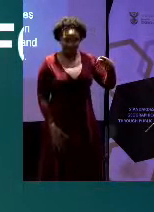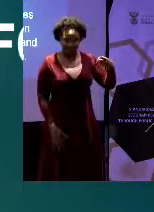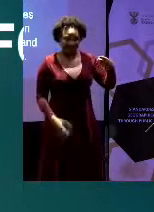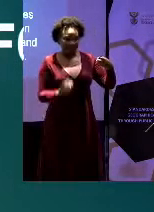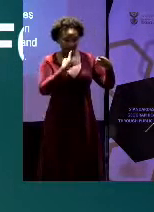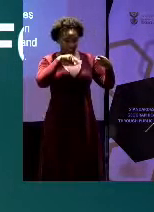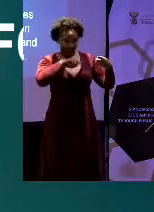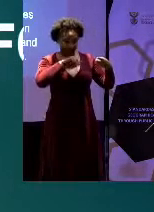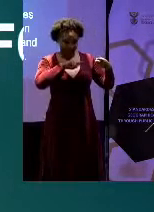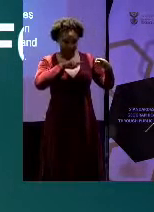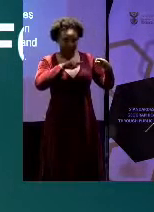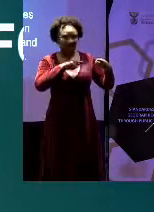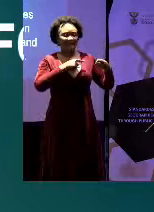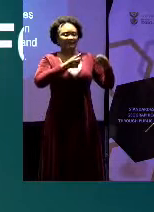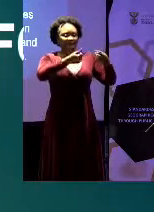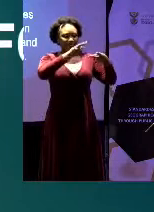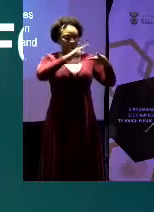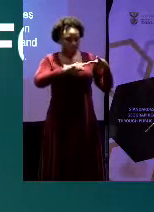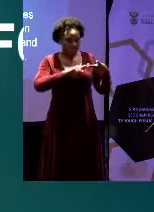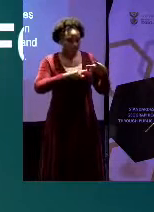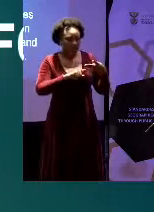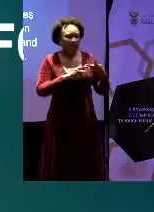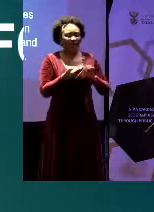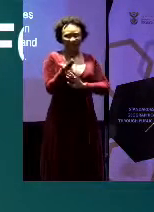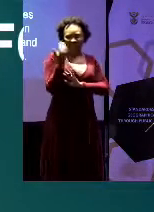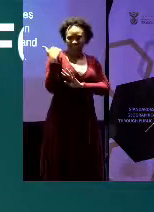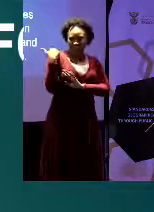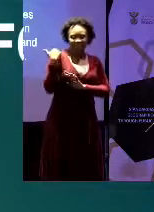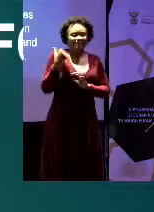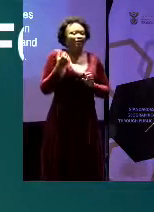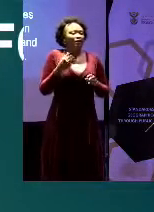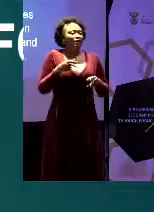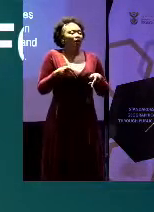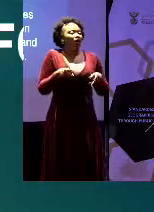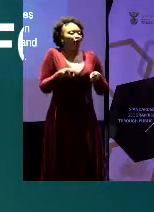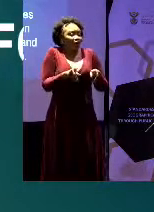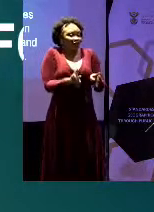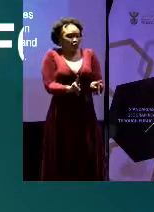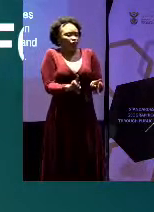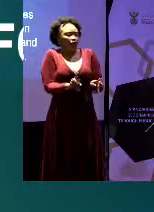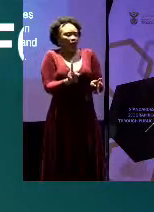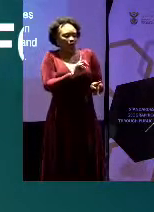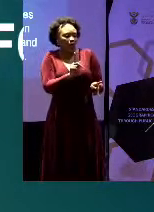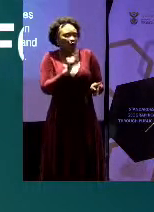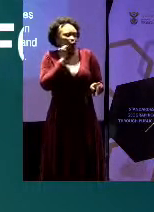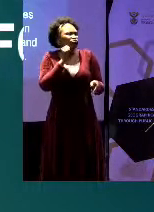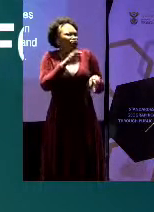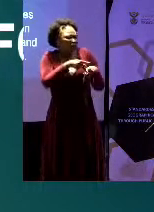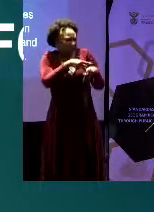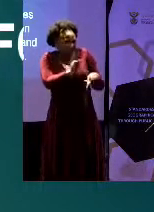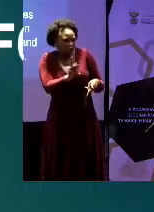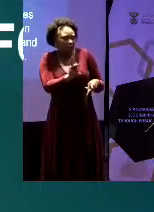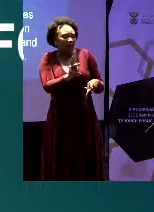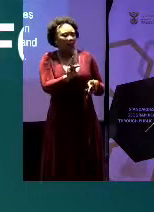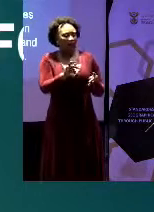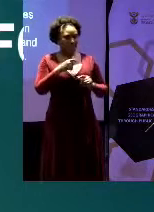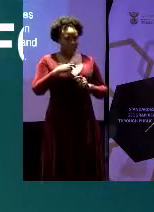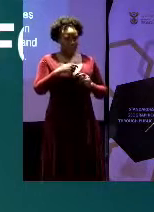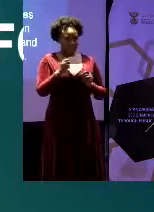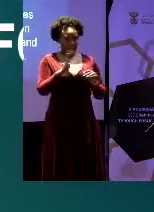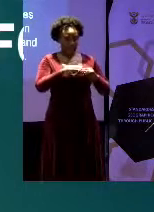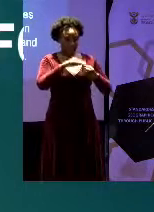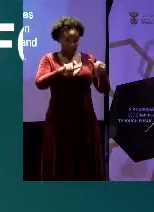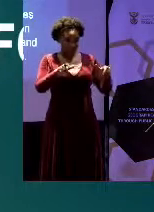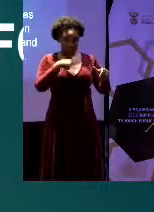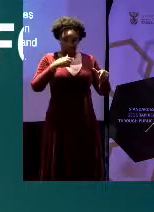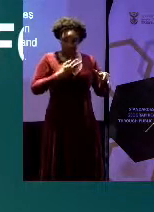us. And then you've got the ex-officio members. I want to emphasize the role ex-officio members have played in